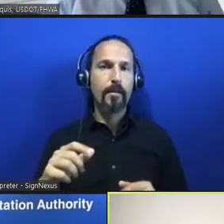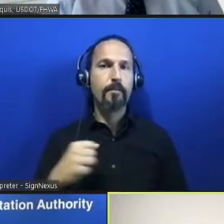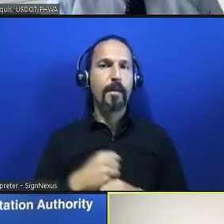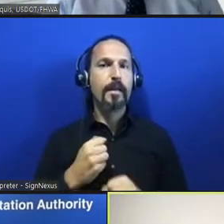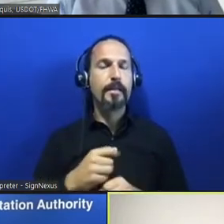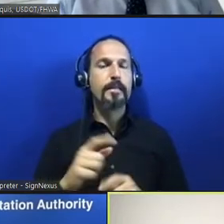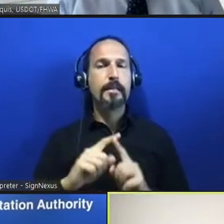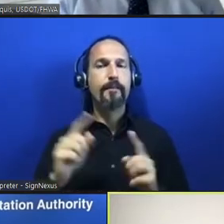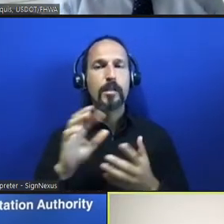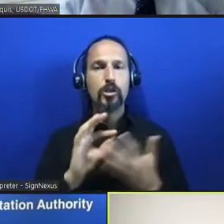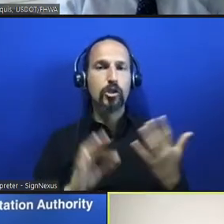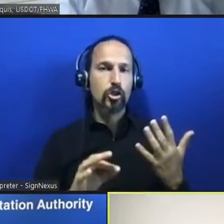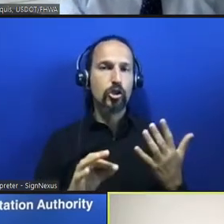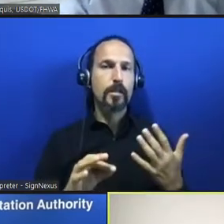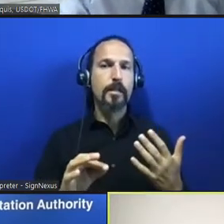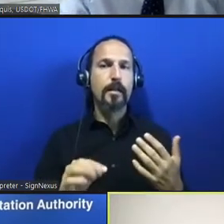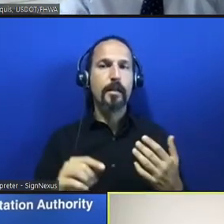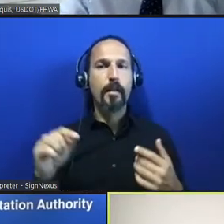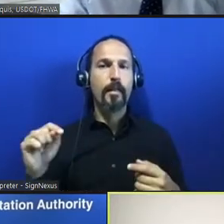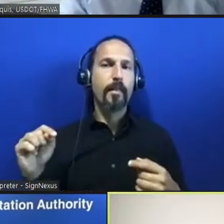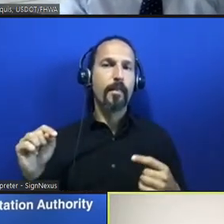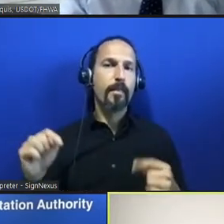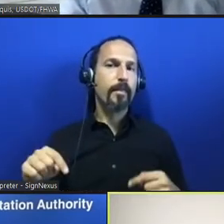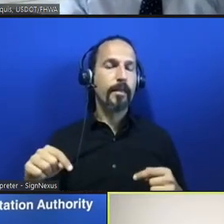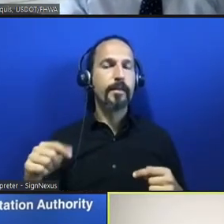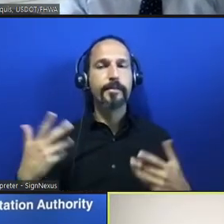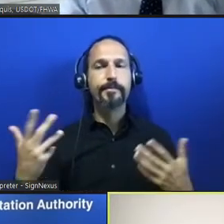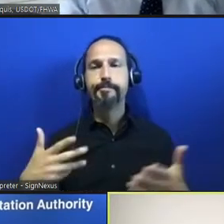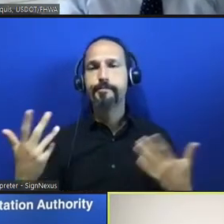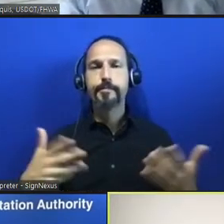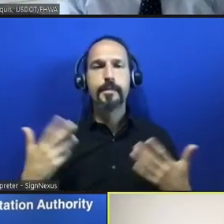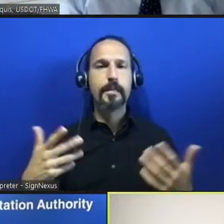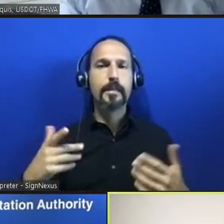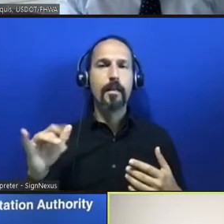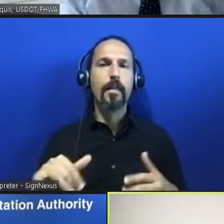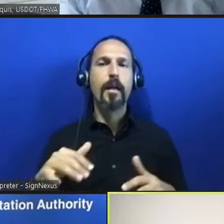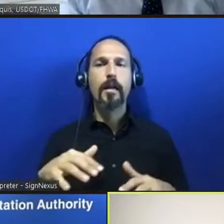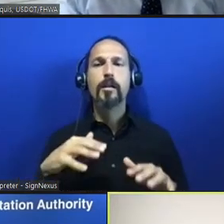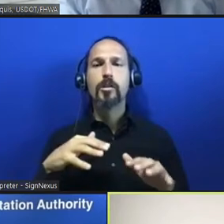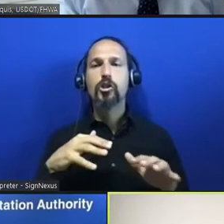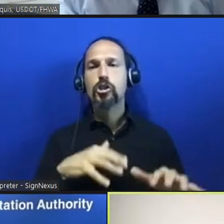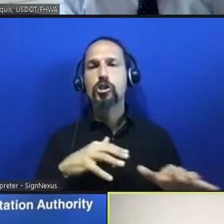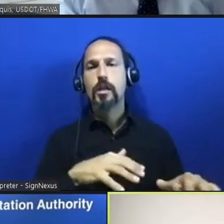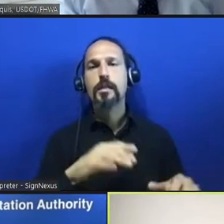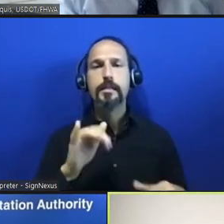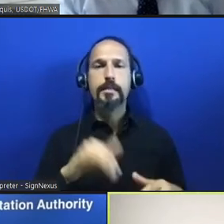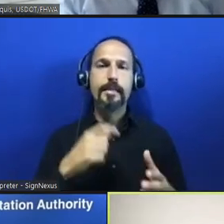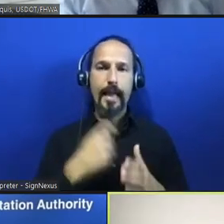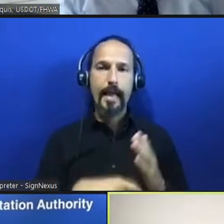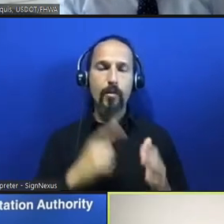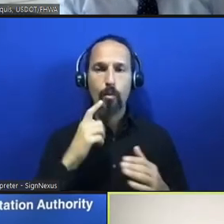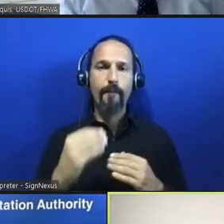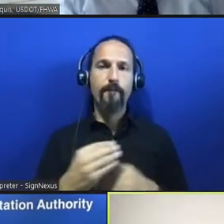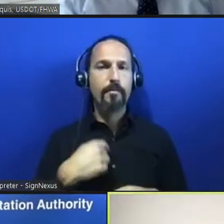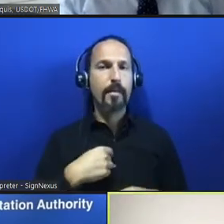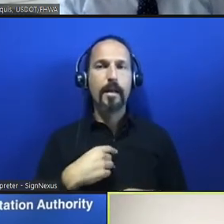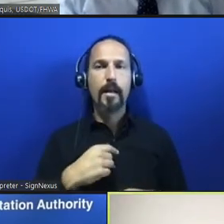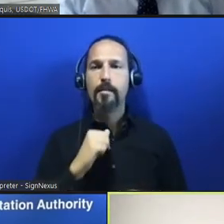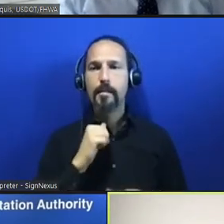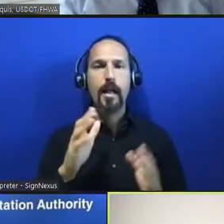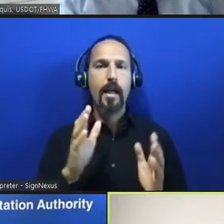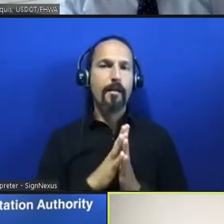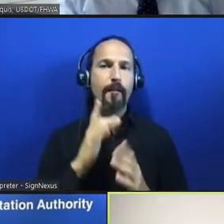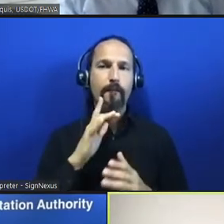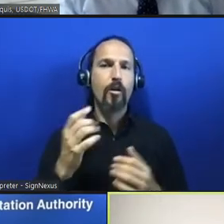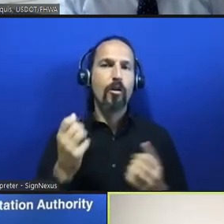different decisions and so even though this uh even though this congestion text will affect me I'm not here asking for